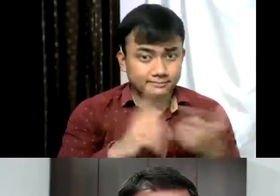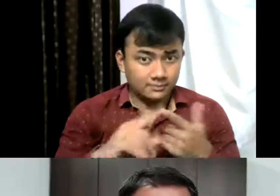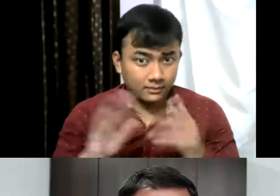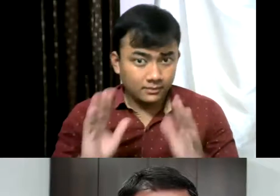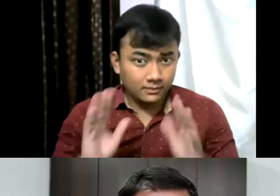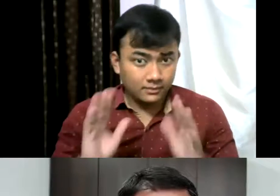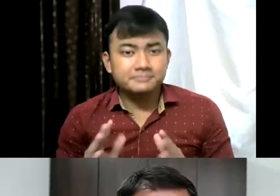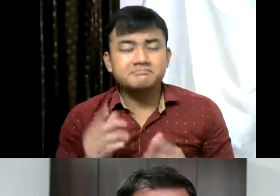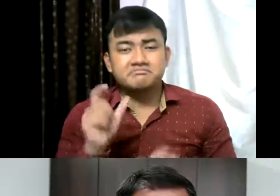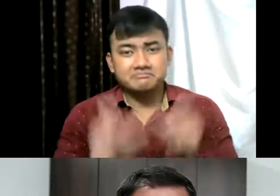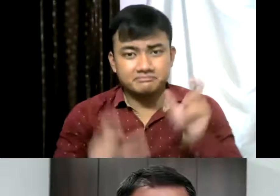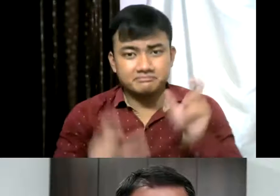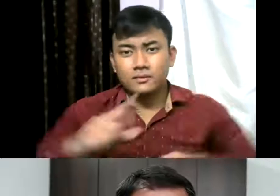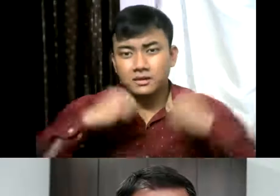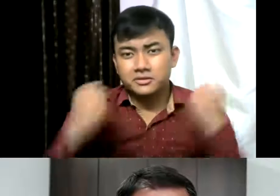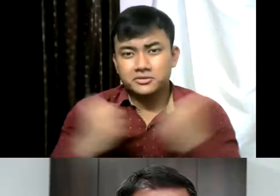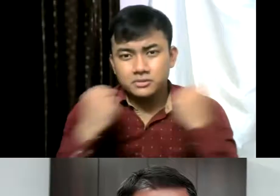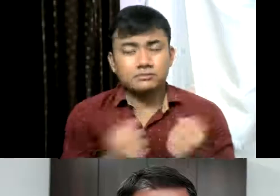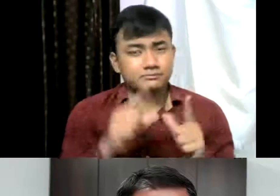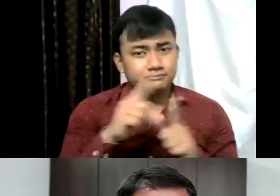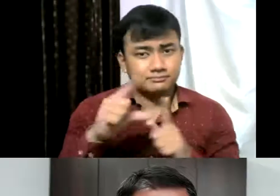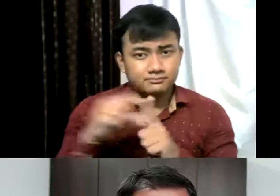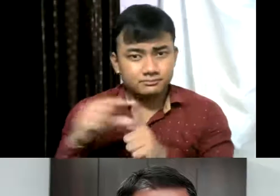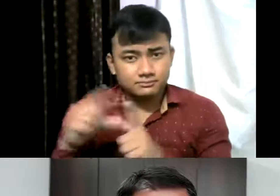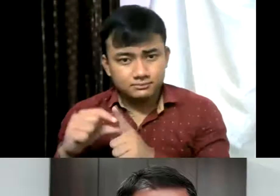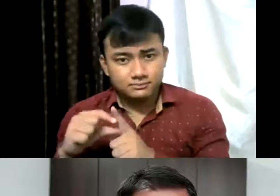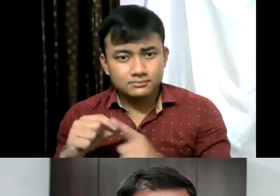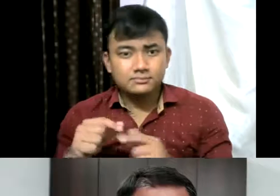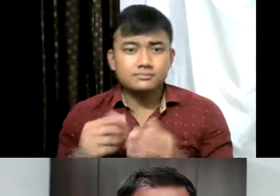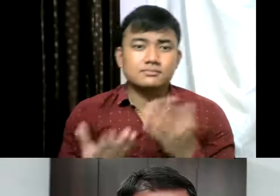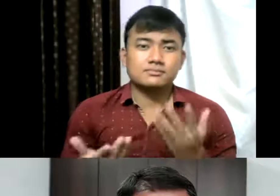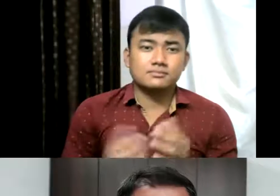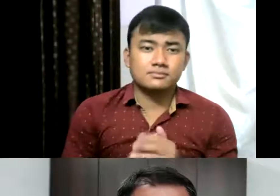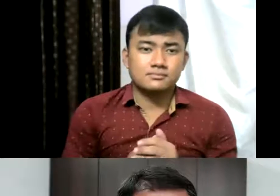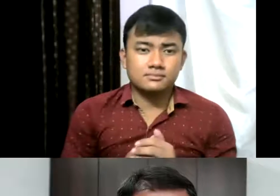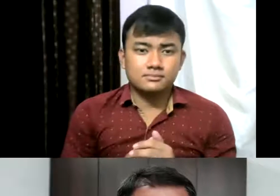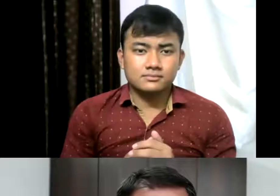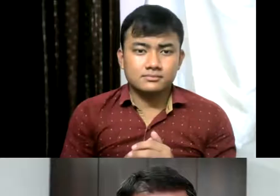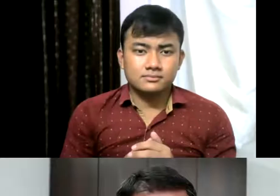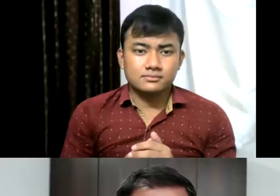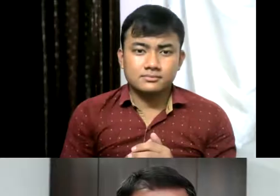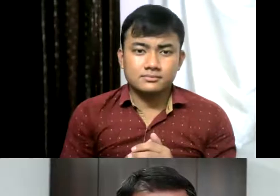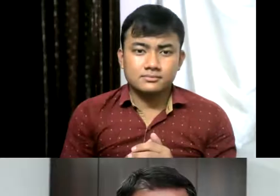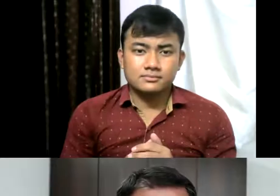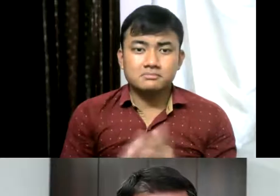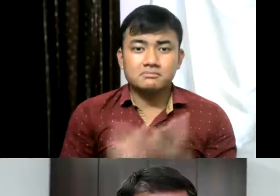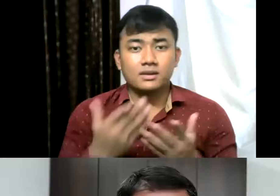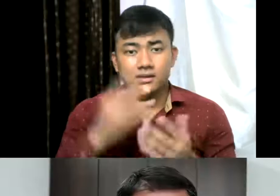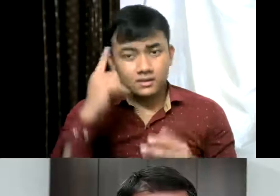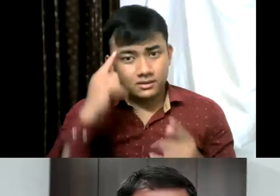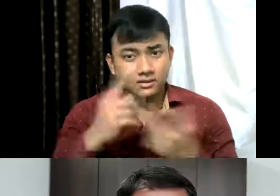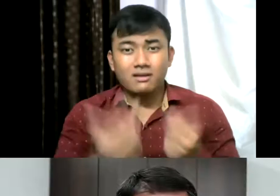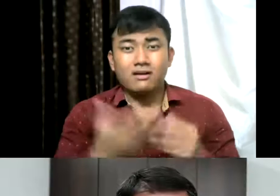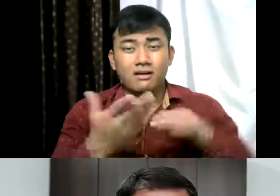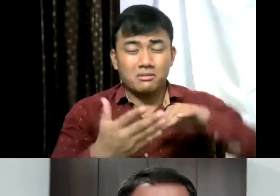people have tried to continue those kinds of intimacies that they had gone away with, because a lot of